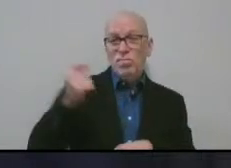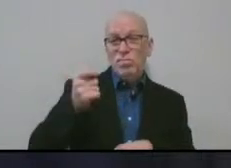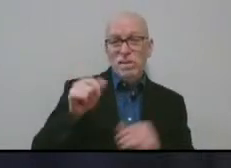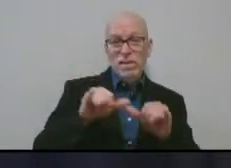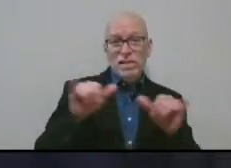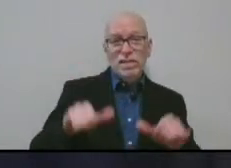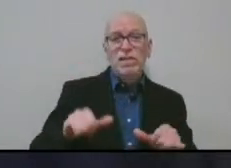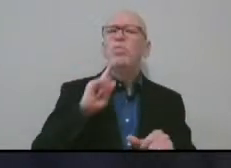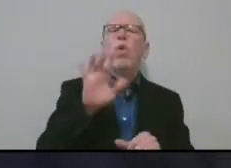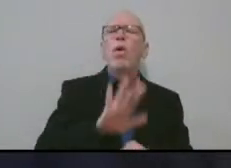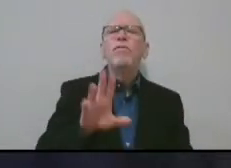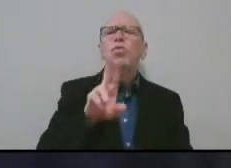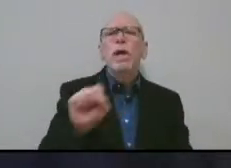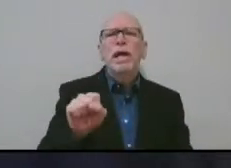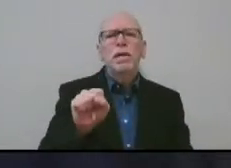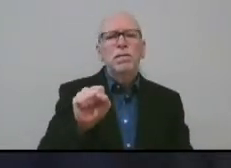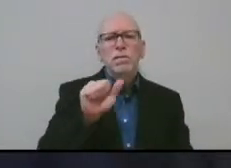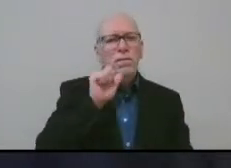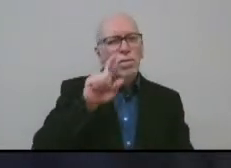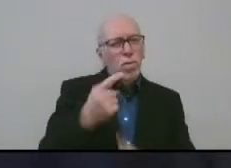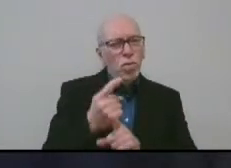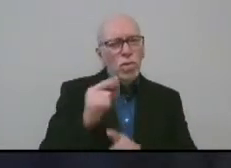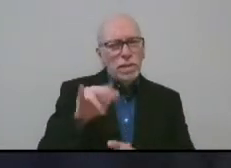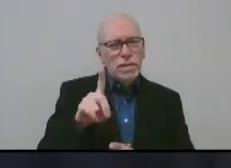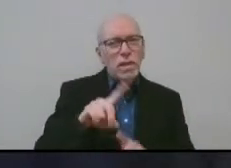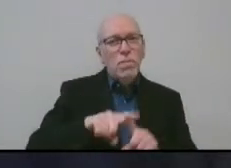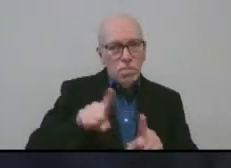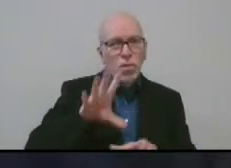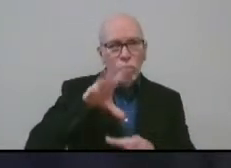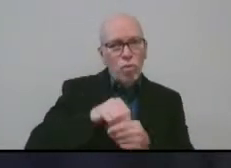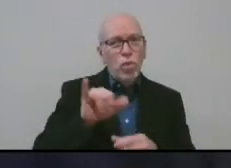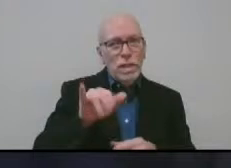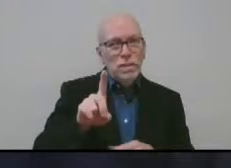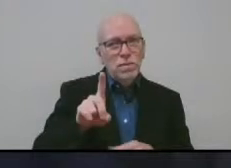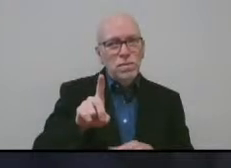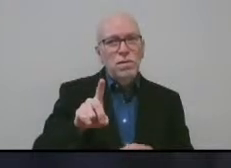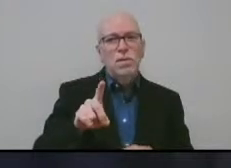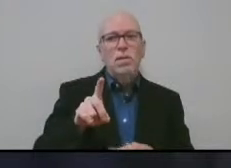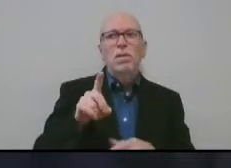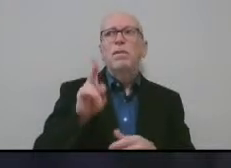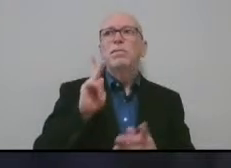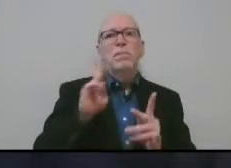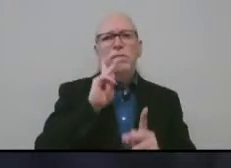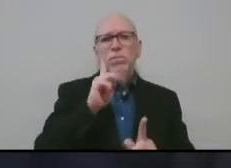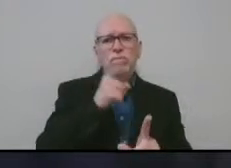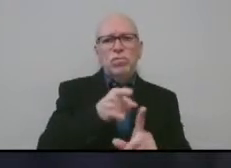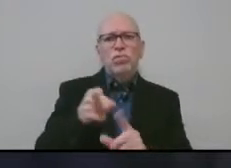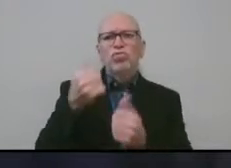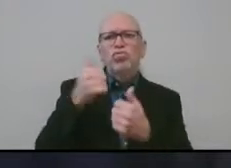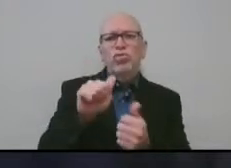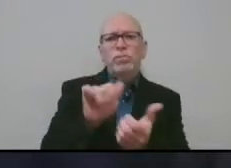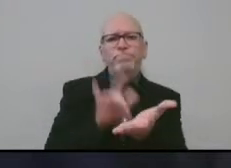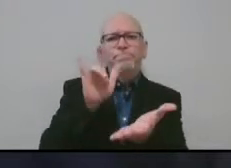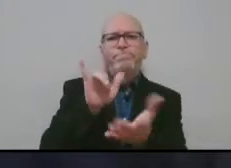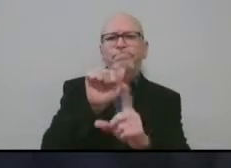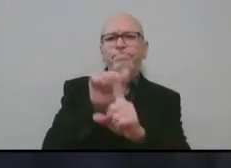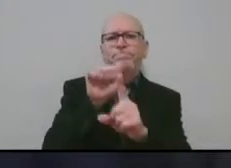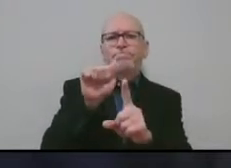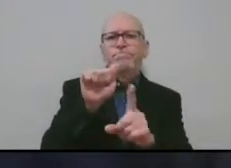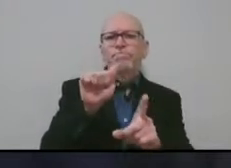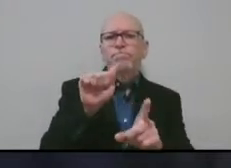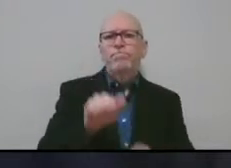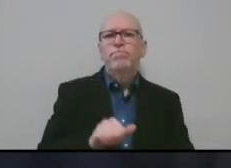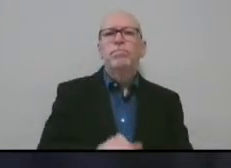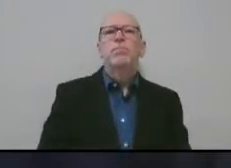the nation, Indiana is included, we've become targets of fraudsters and scammers.